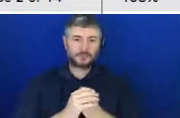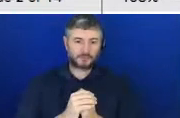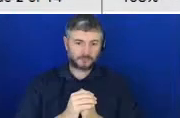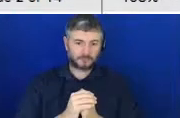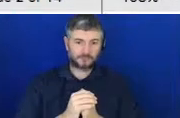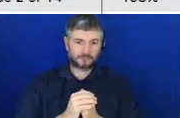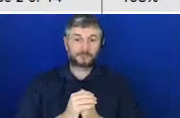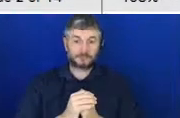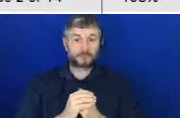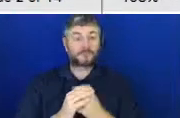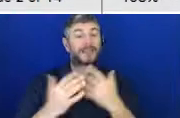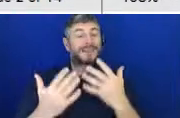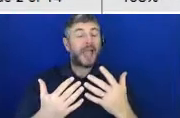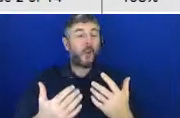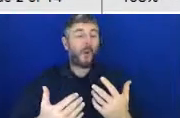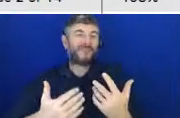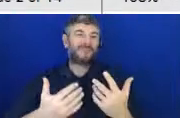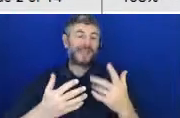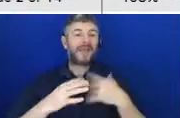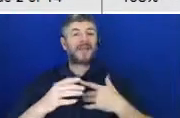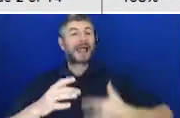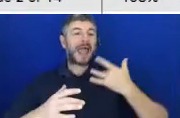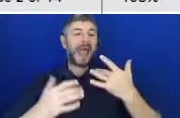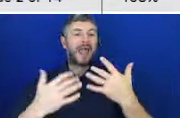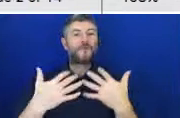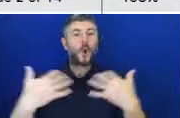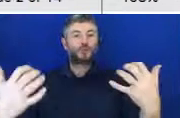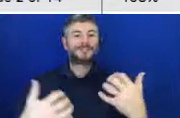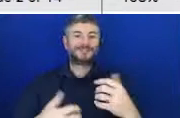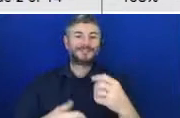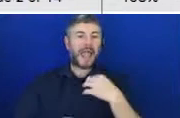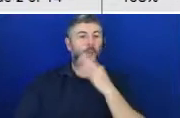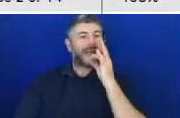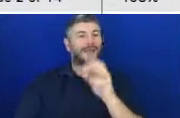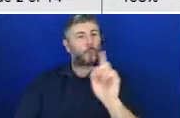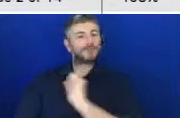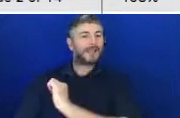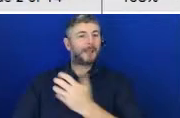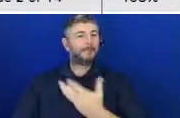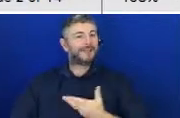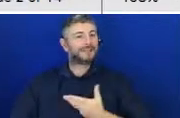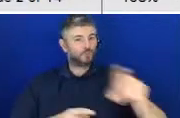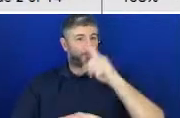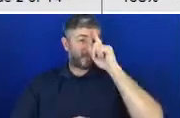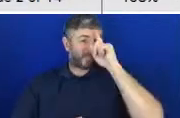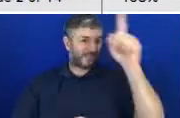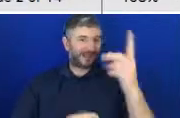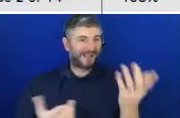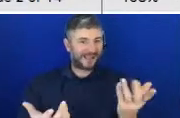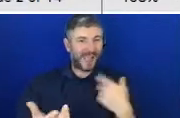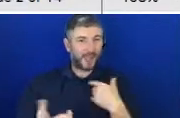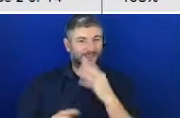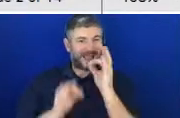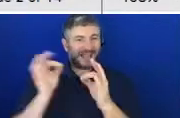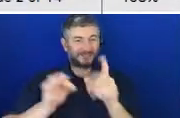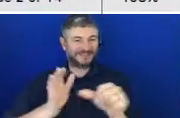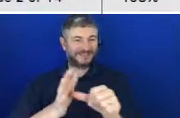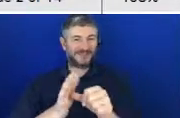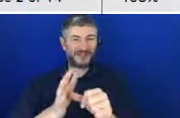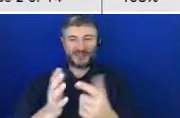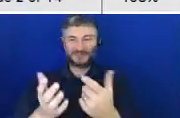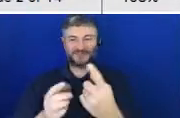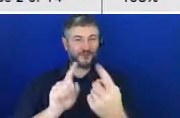live audience, I would normally ask the question, what kind of business do you think Maggie runs? Well, I know it's difficult